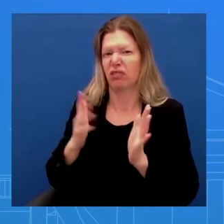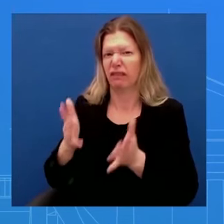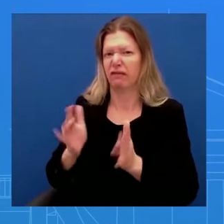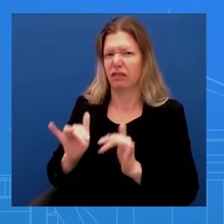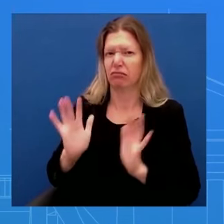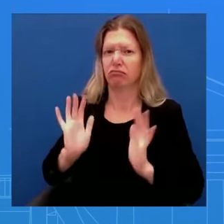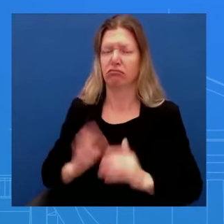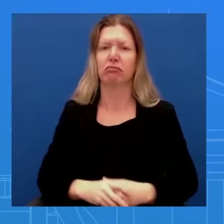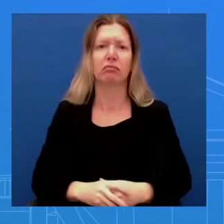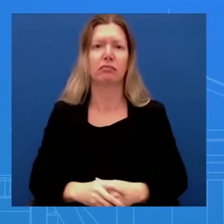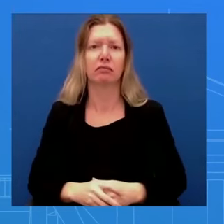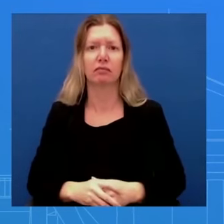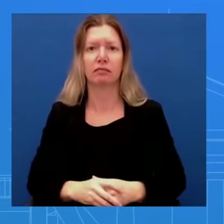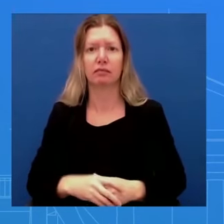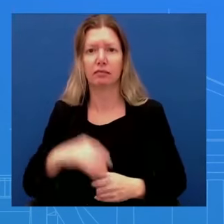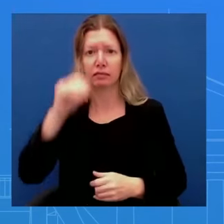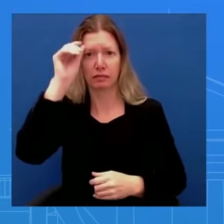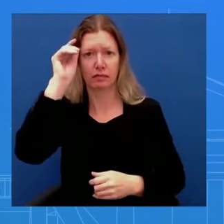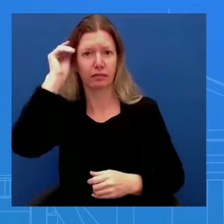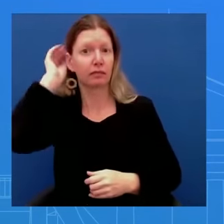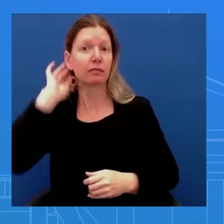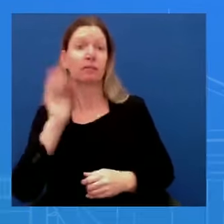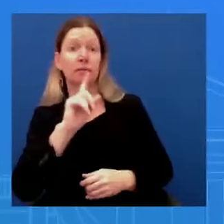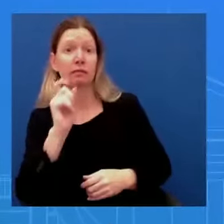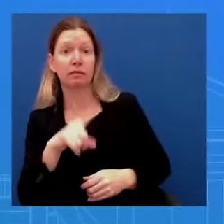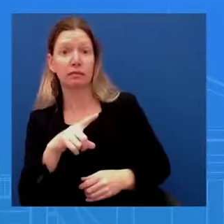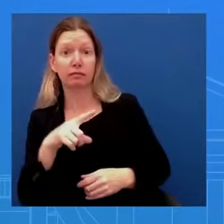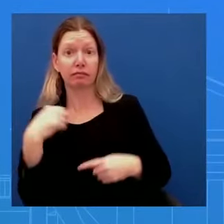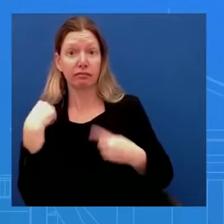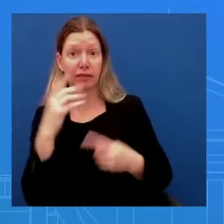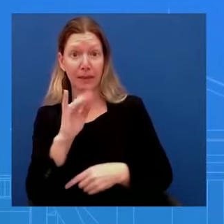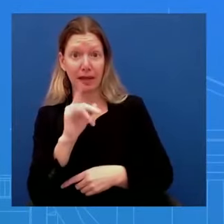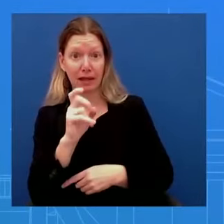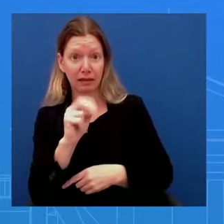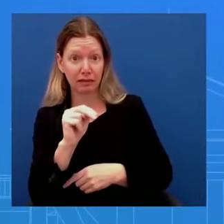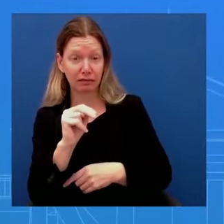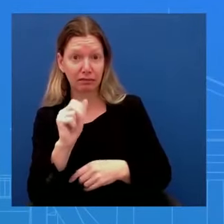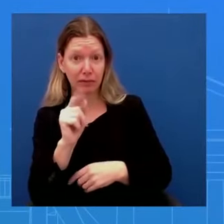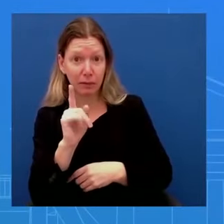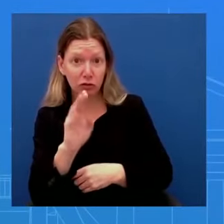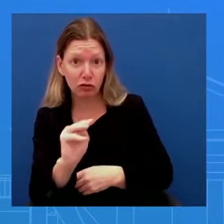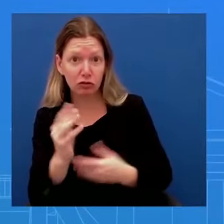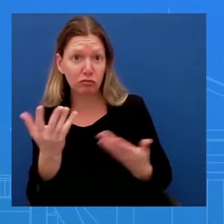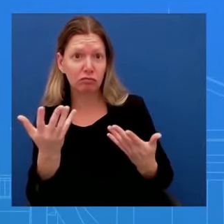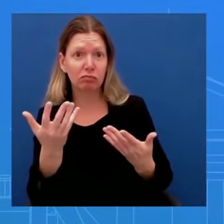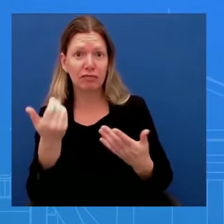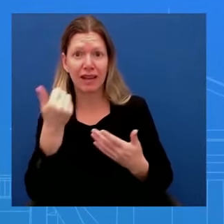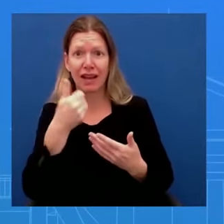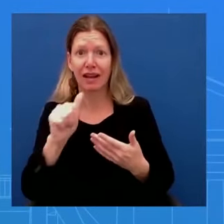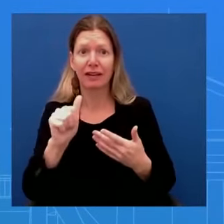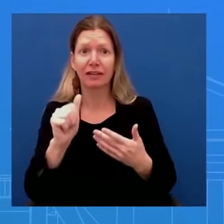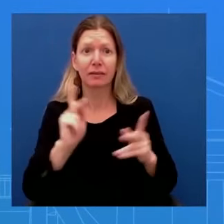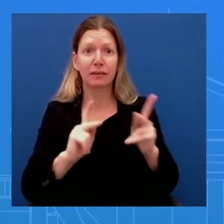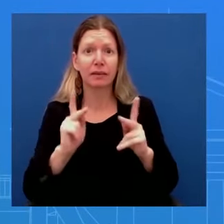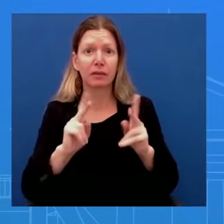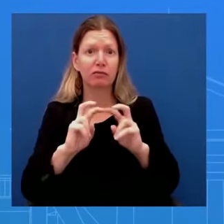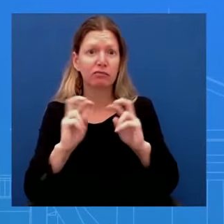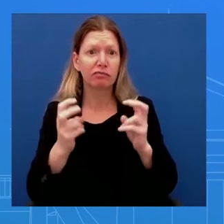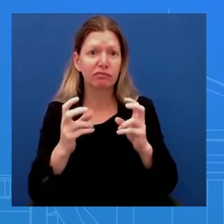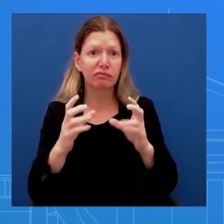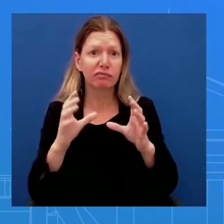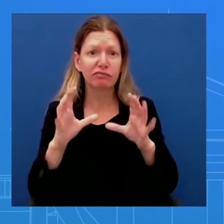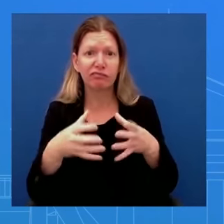So since the start of the Biden administration, have there been other cabinet secretaries who've not been able